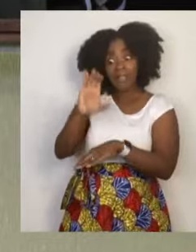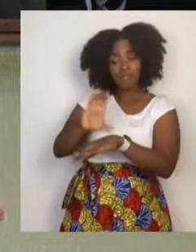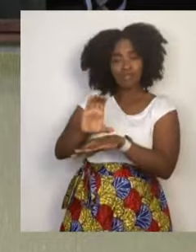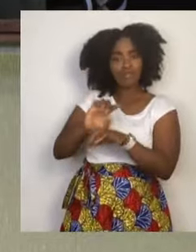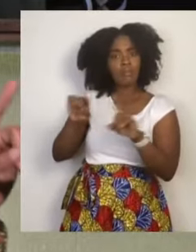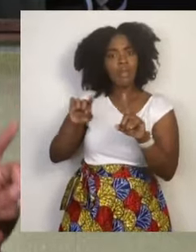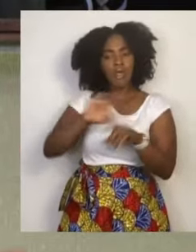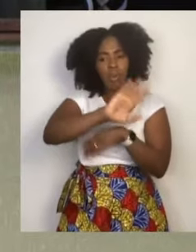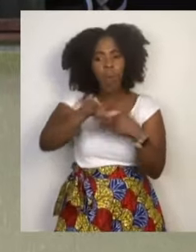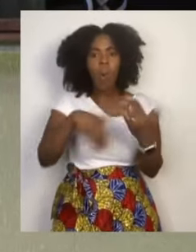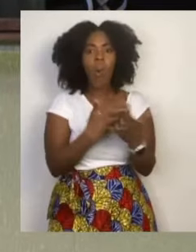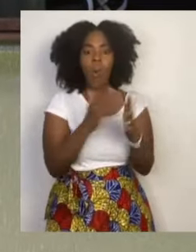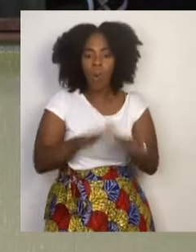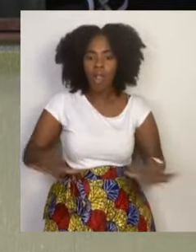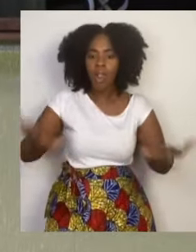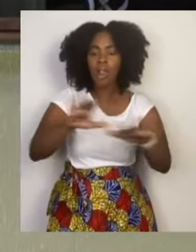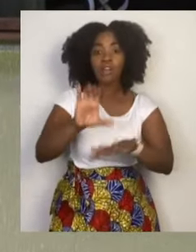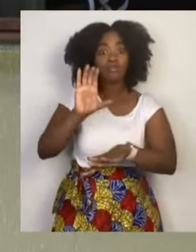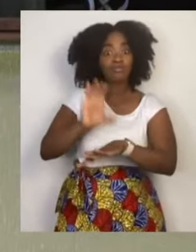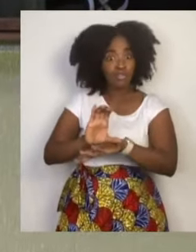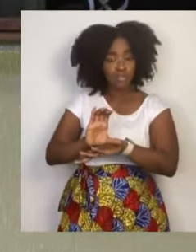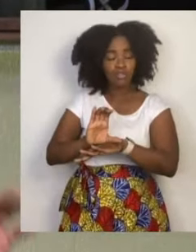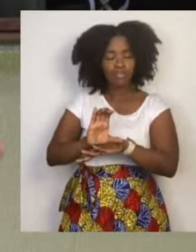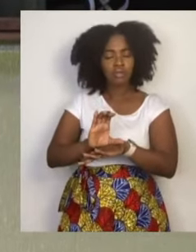lift my hands in